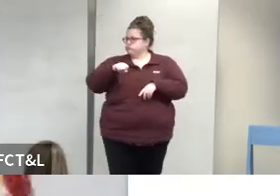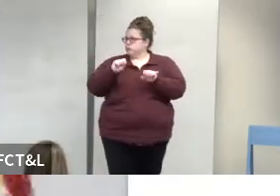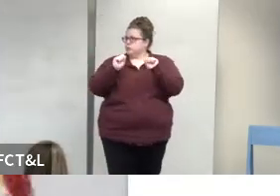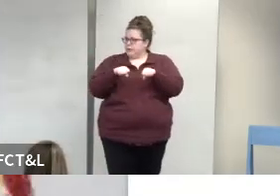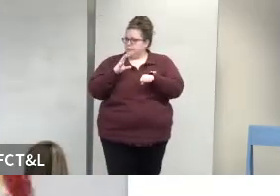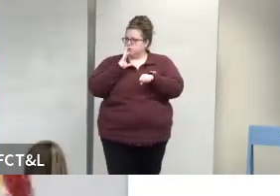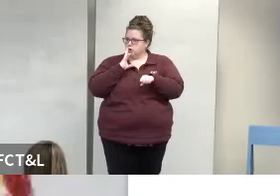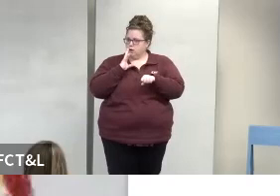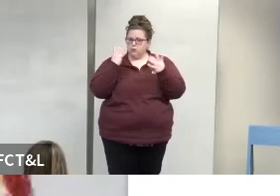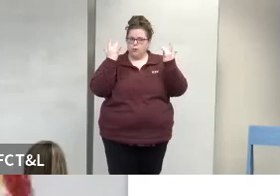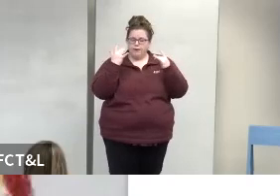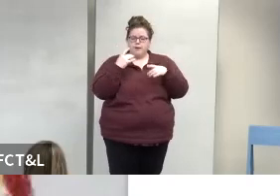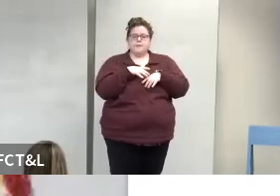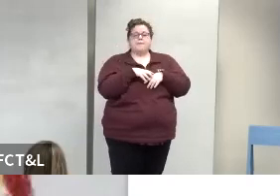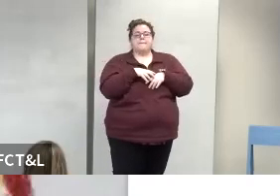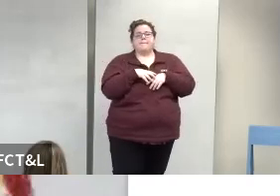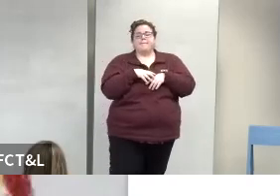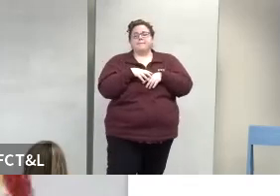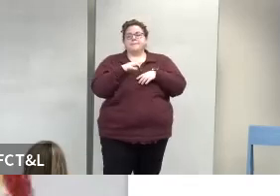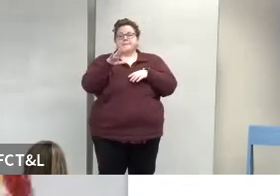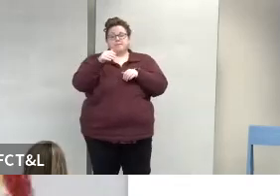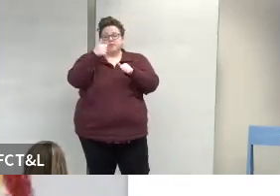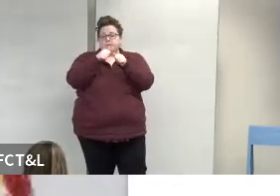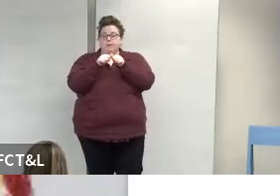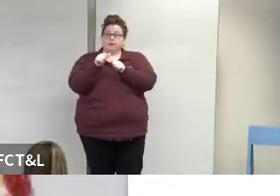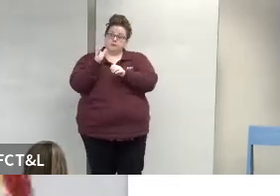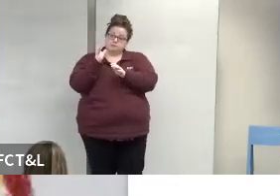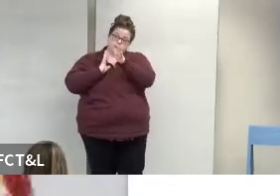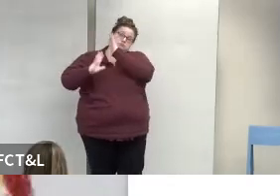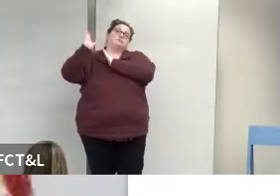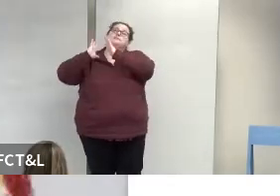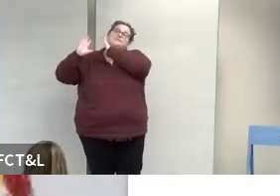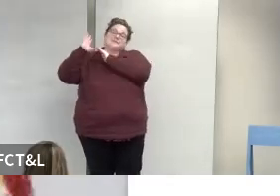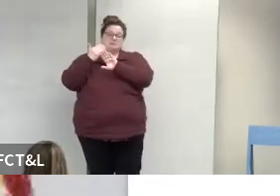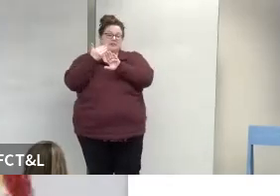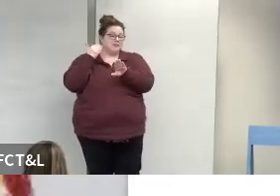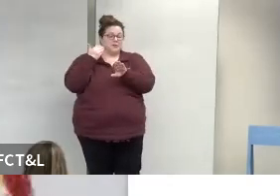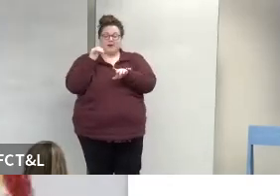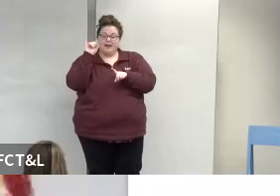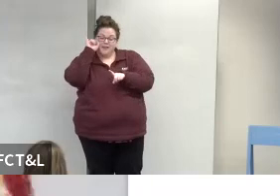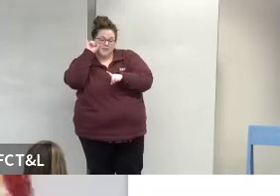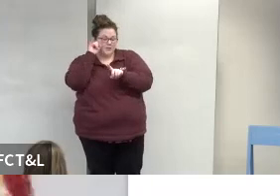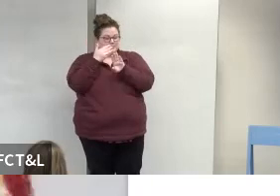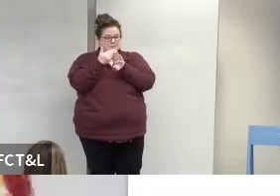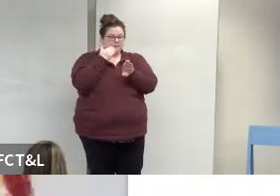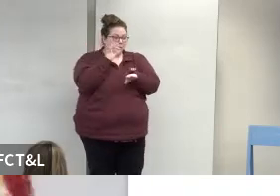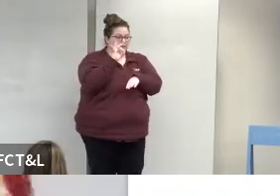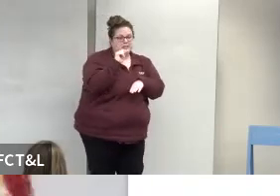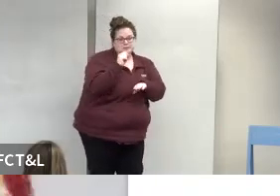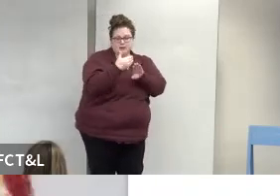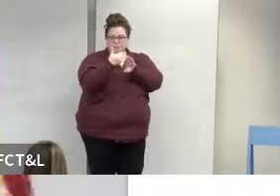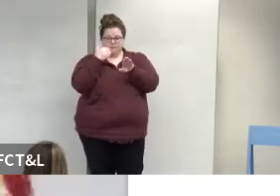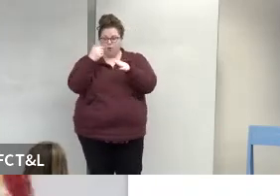of taboo. Within deaf culture, it's perfectly appropriate to discuss those types of sticky topics. Now,